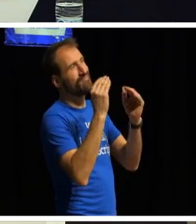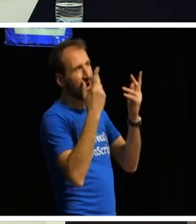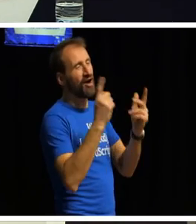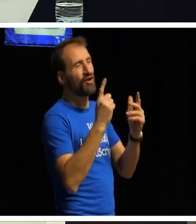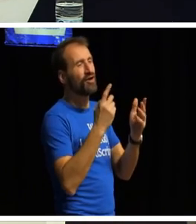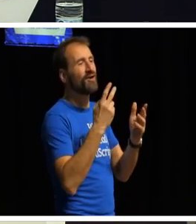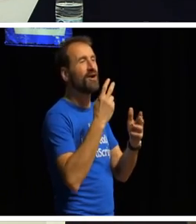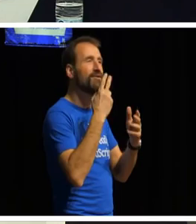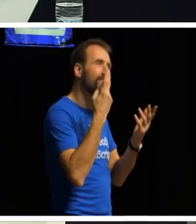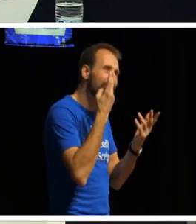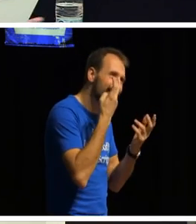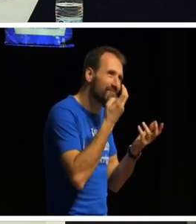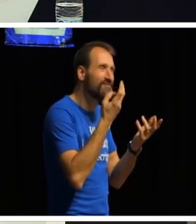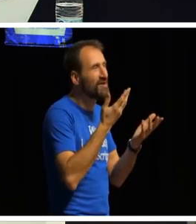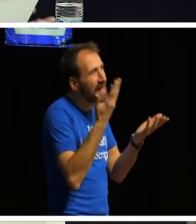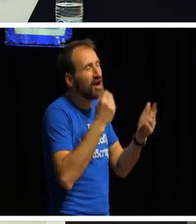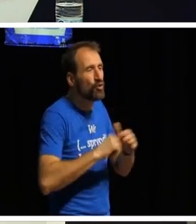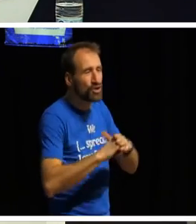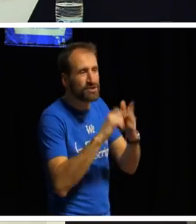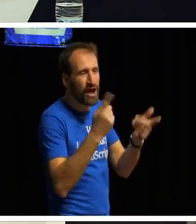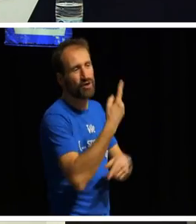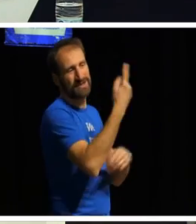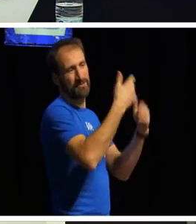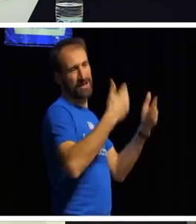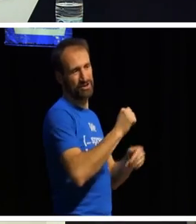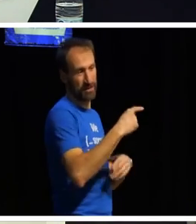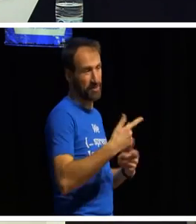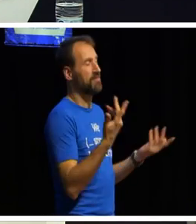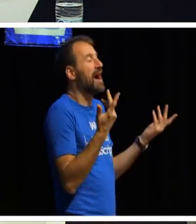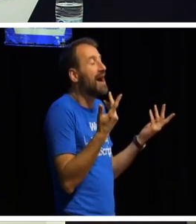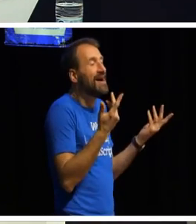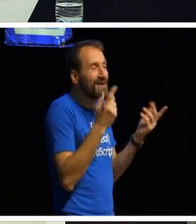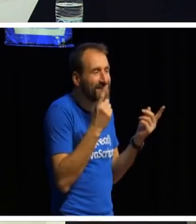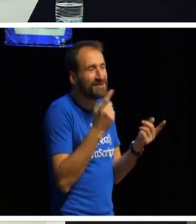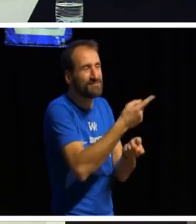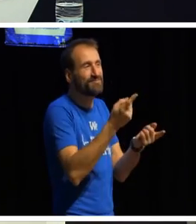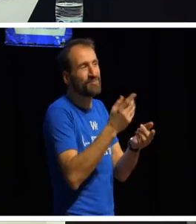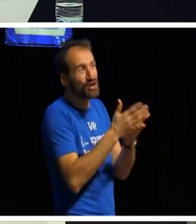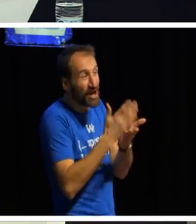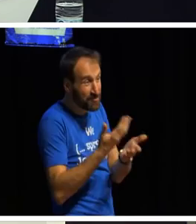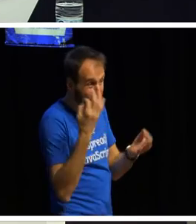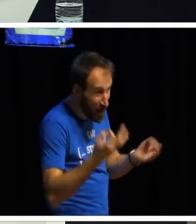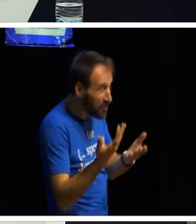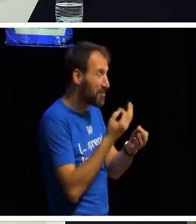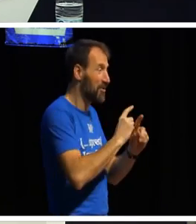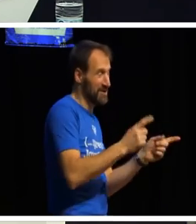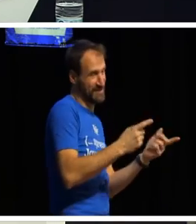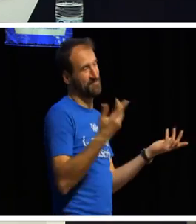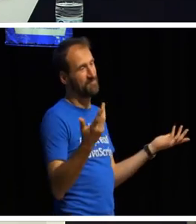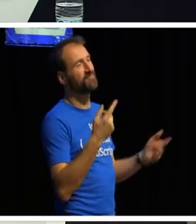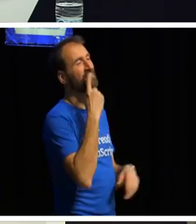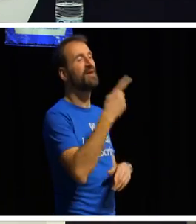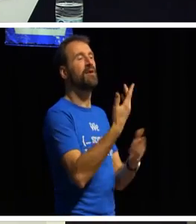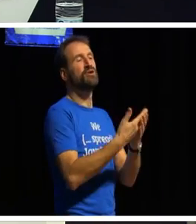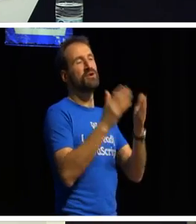And that way, you get something on screen before JavaScript gets involved. So things are looking pretty good. However, Facebook, they've been